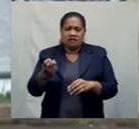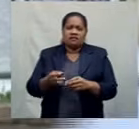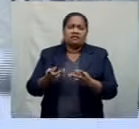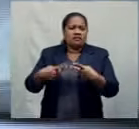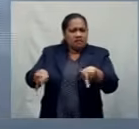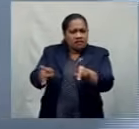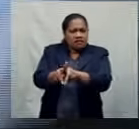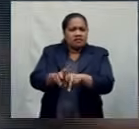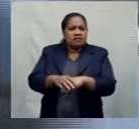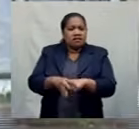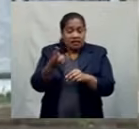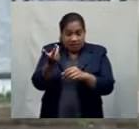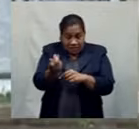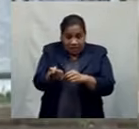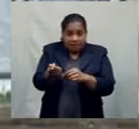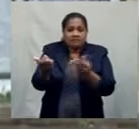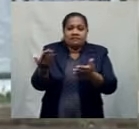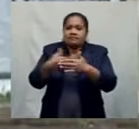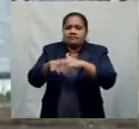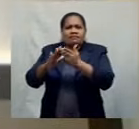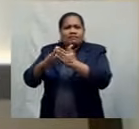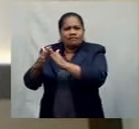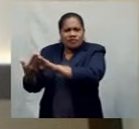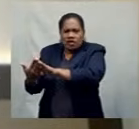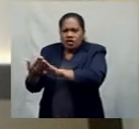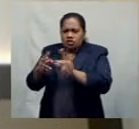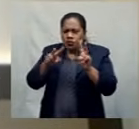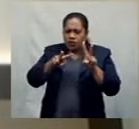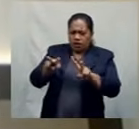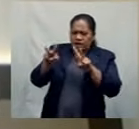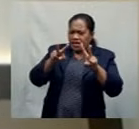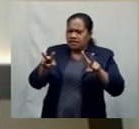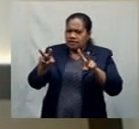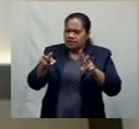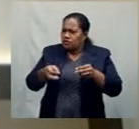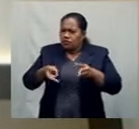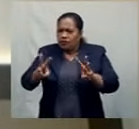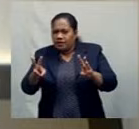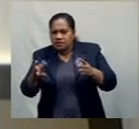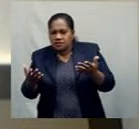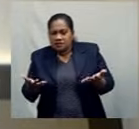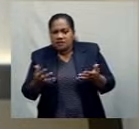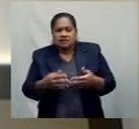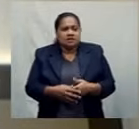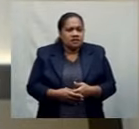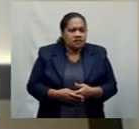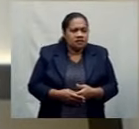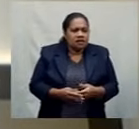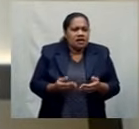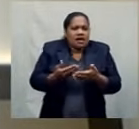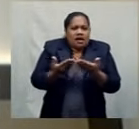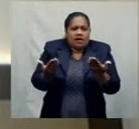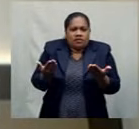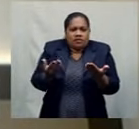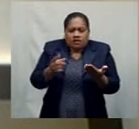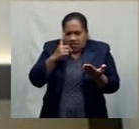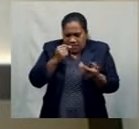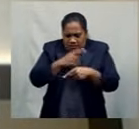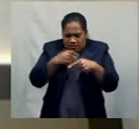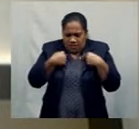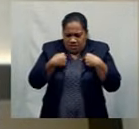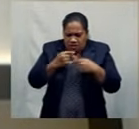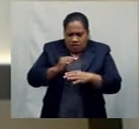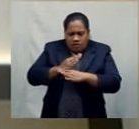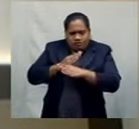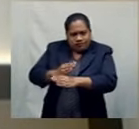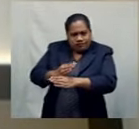being set up in the community and actually looking at practical ways that, given the layout, how can we prevent transmission